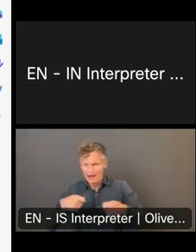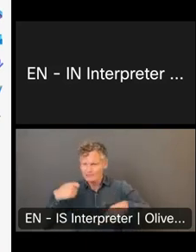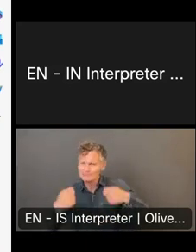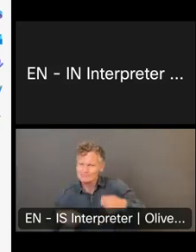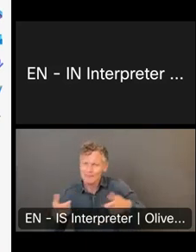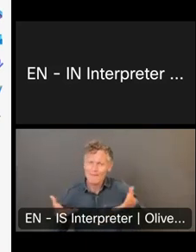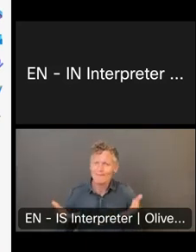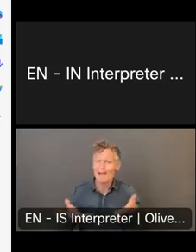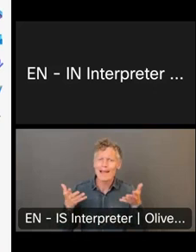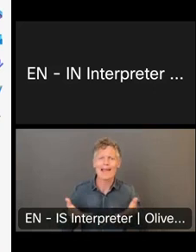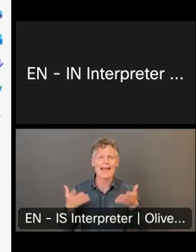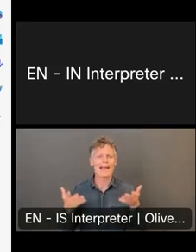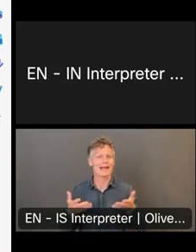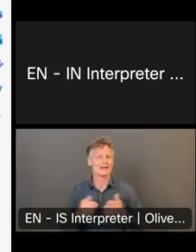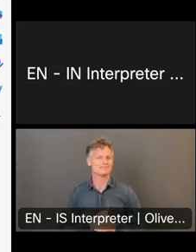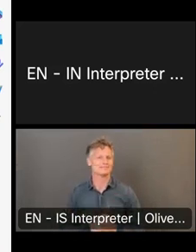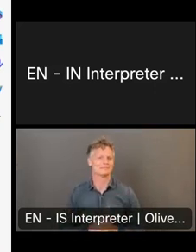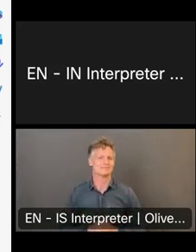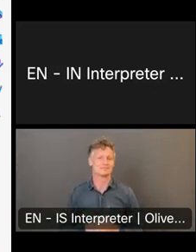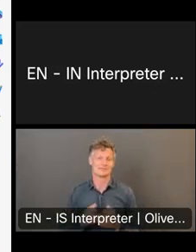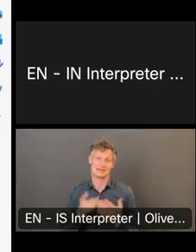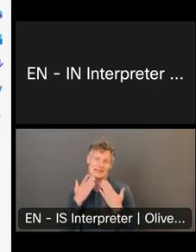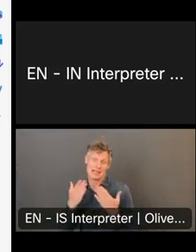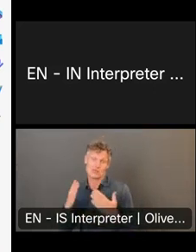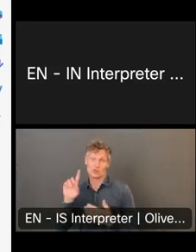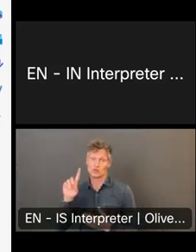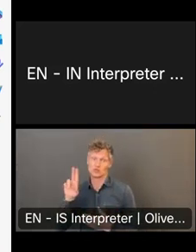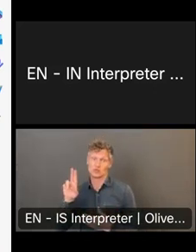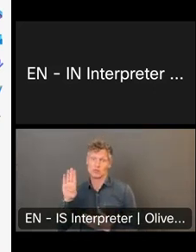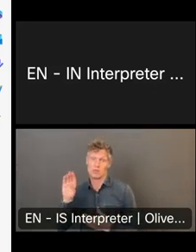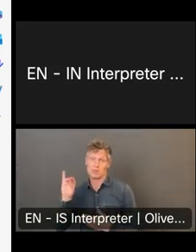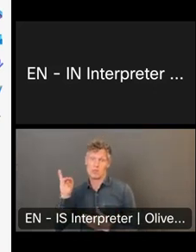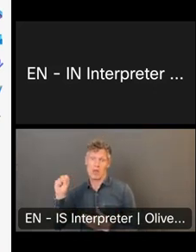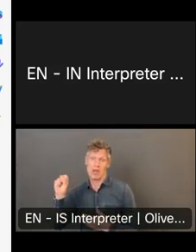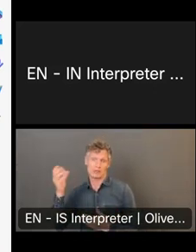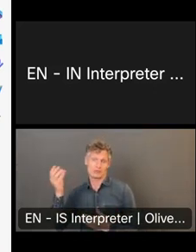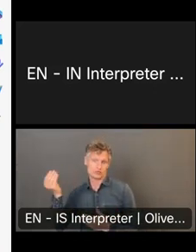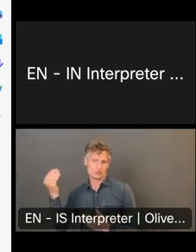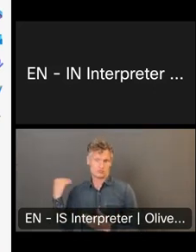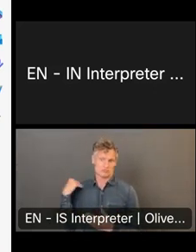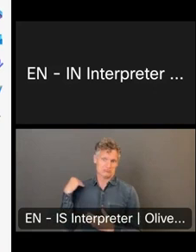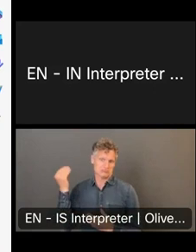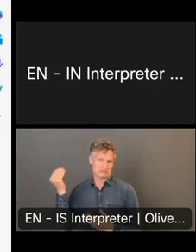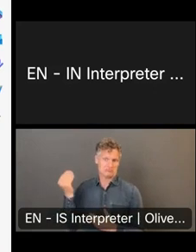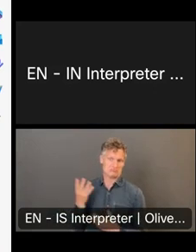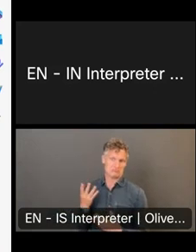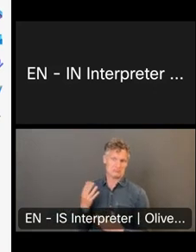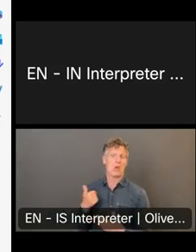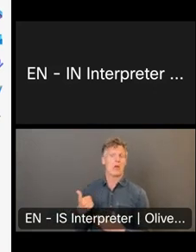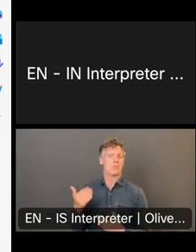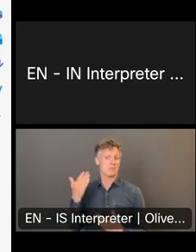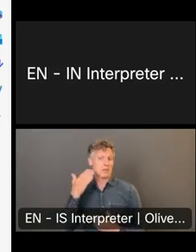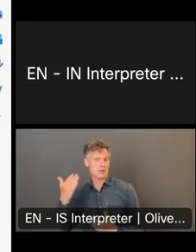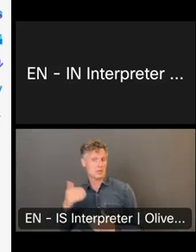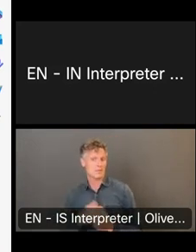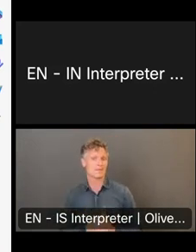Dubois alerted me to. It arises, Malkiel writes, the possibility of elevating playfulness, this is a